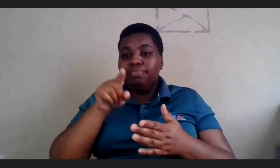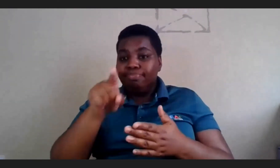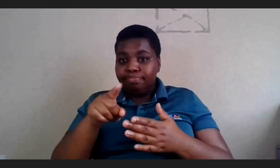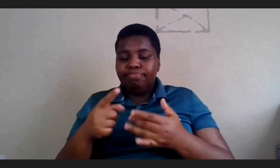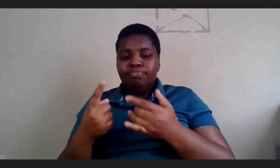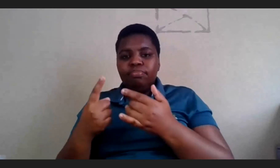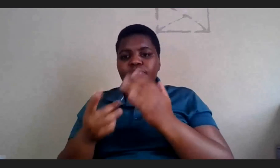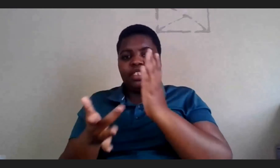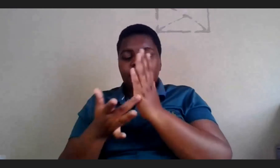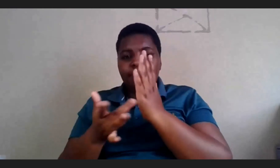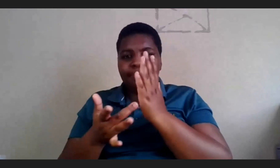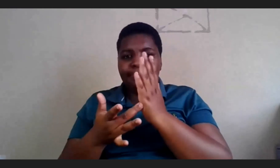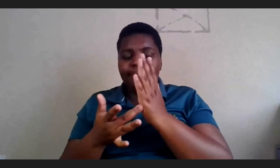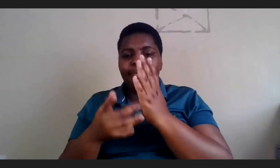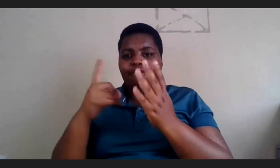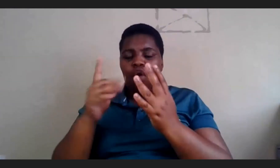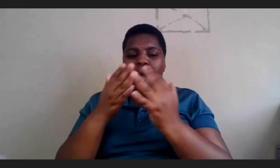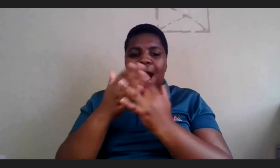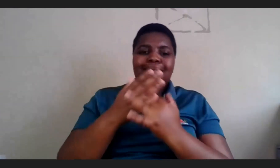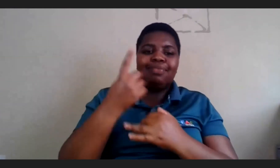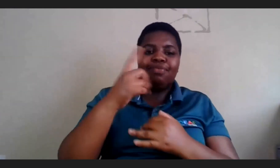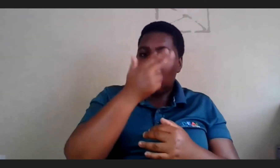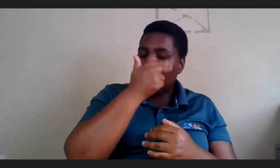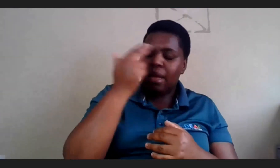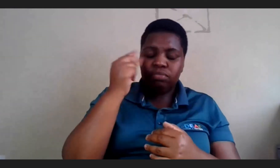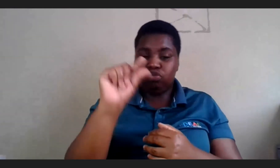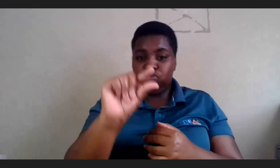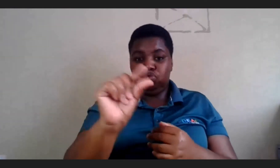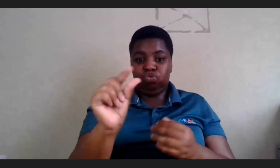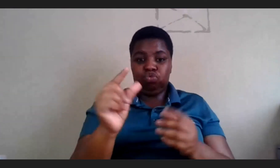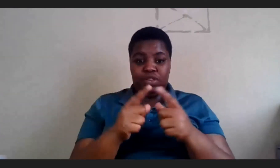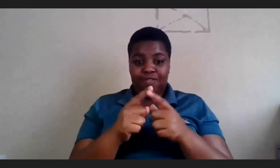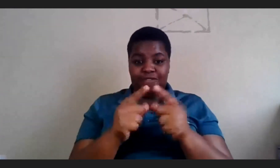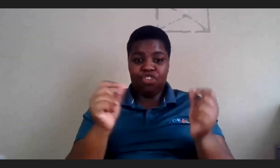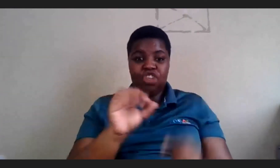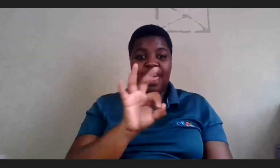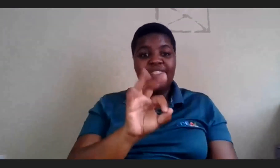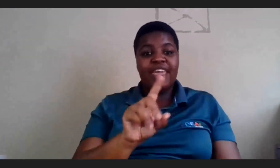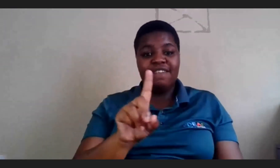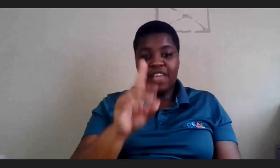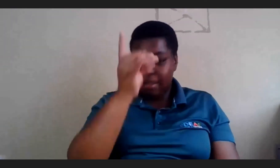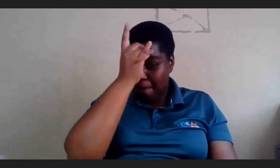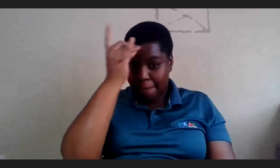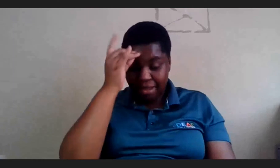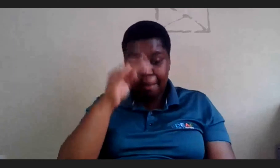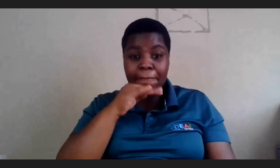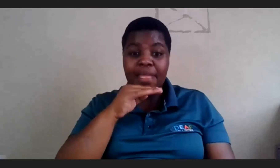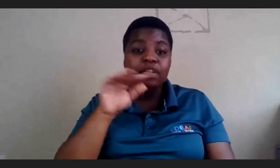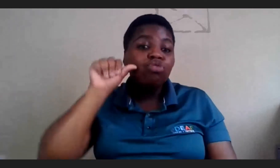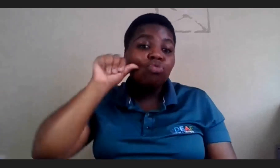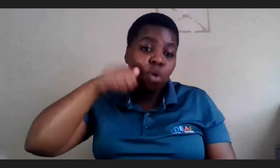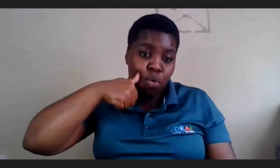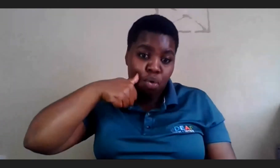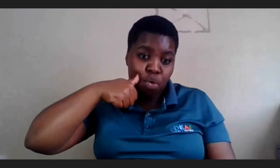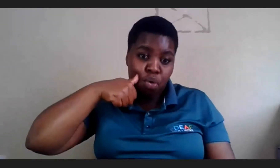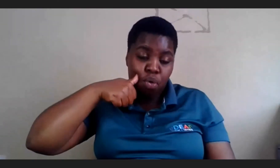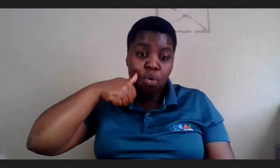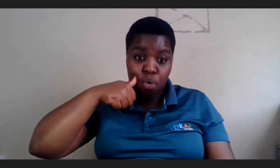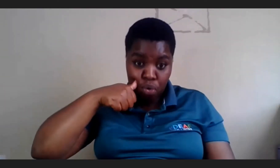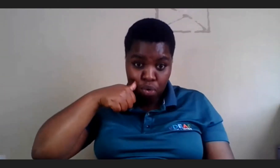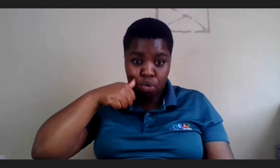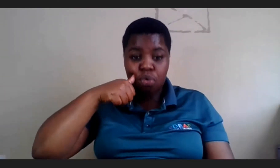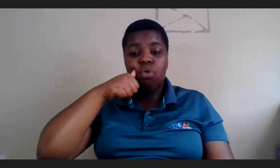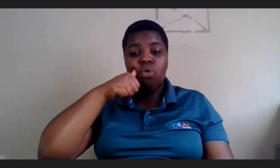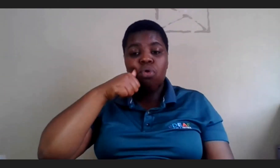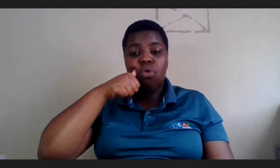is to be concluded by the 31st of March, which is tomorrow. And